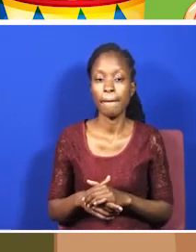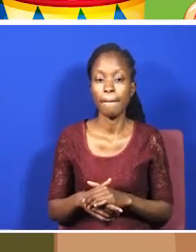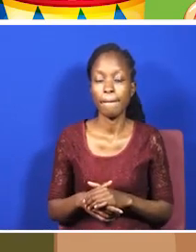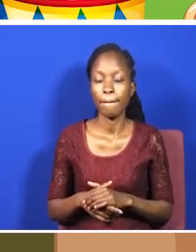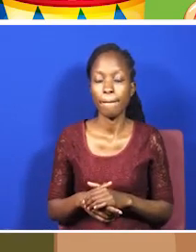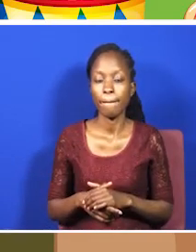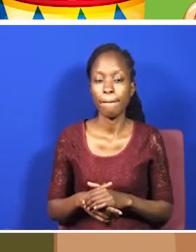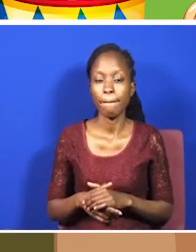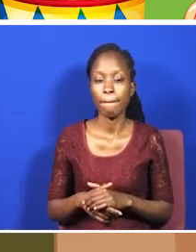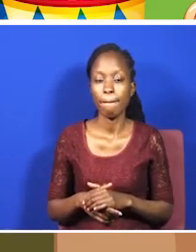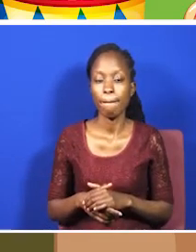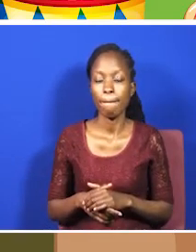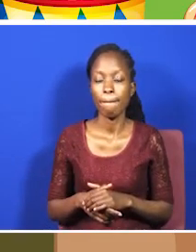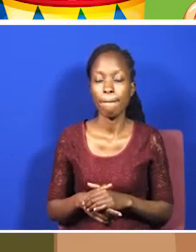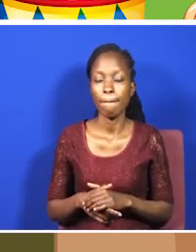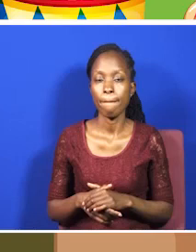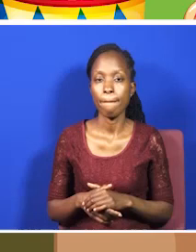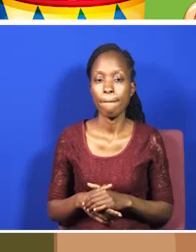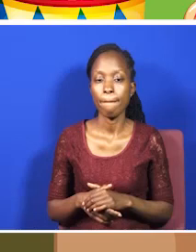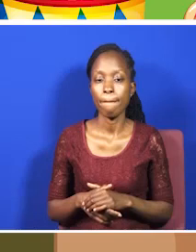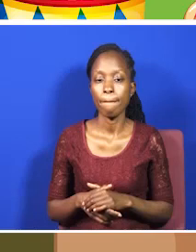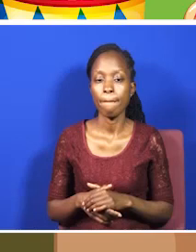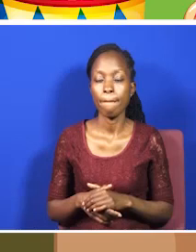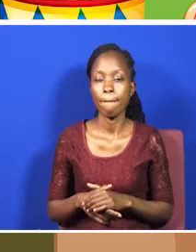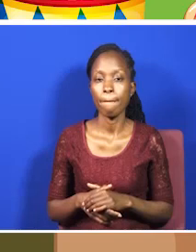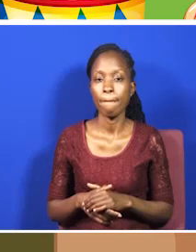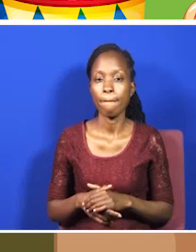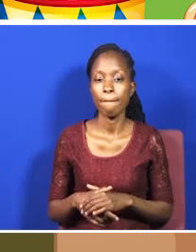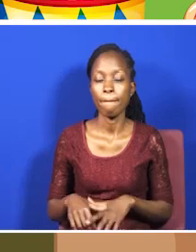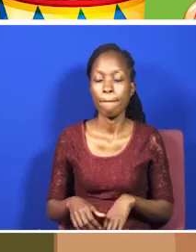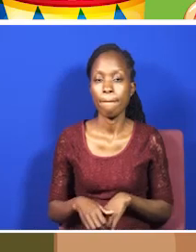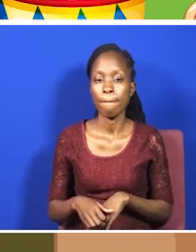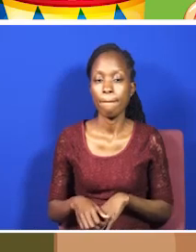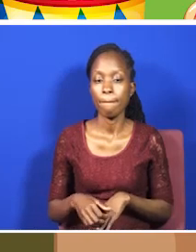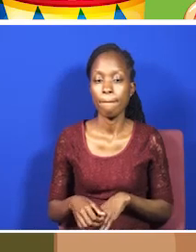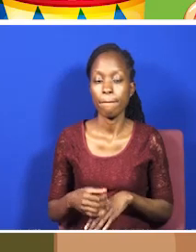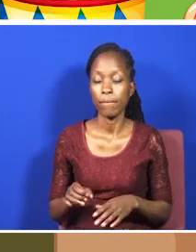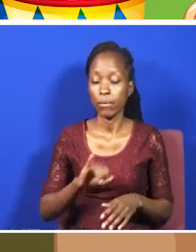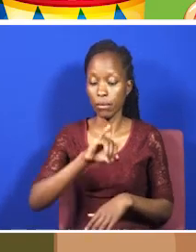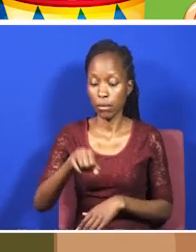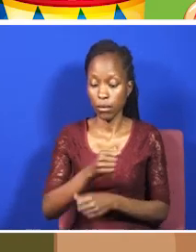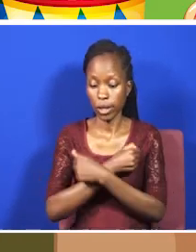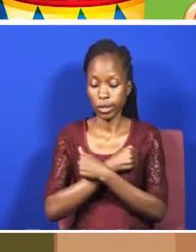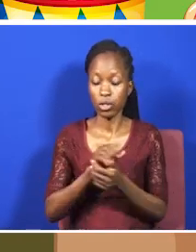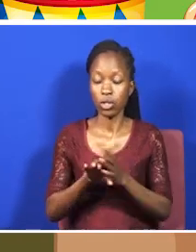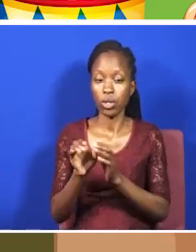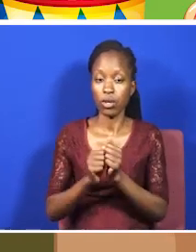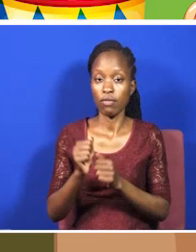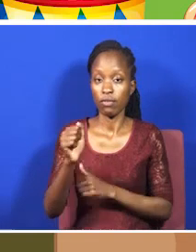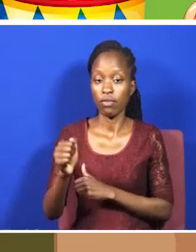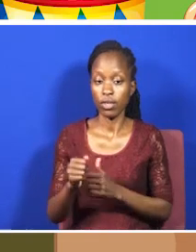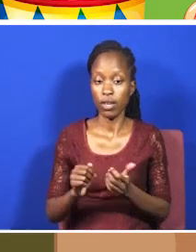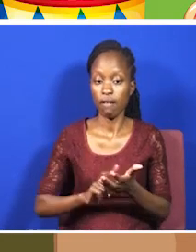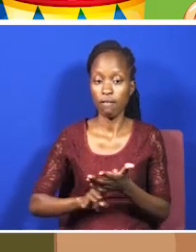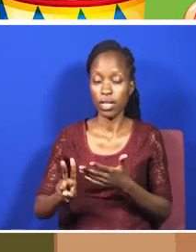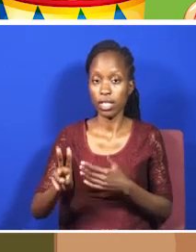John chapter 15. Chapter 15. So we put two hands together and then we put five fingers.